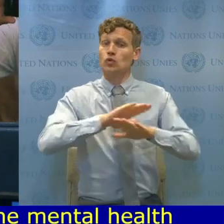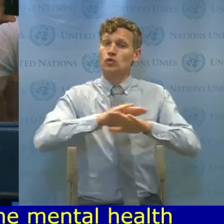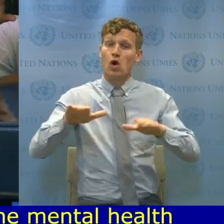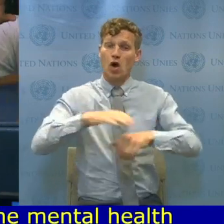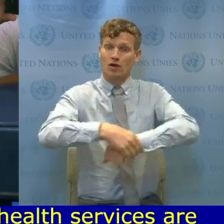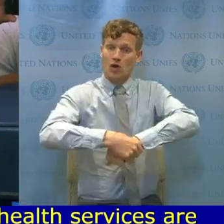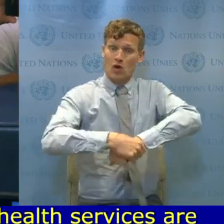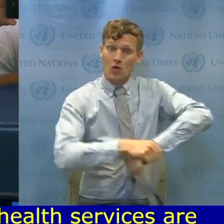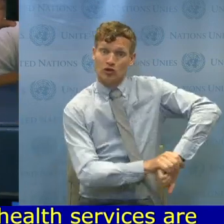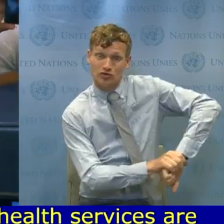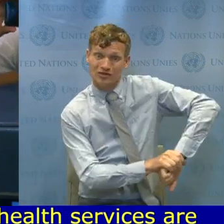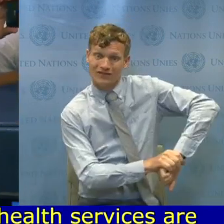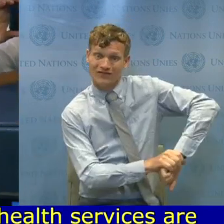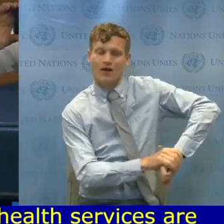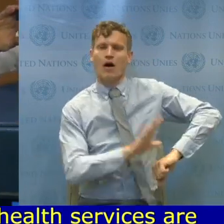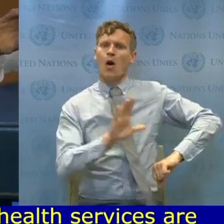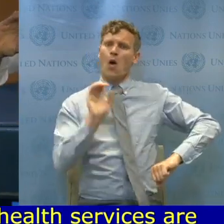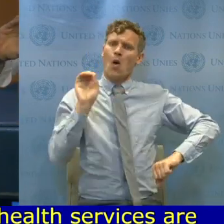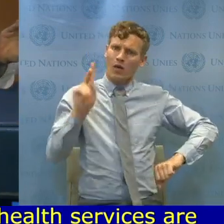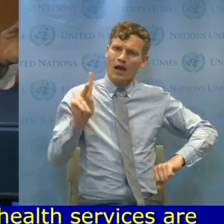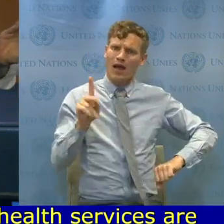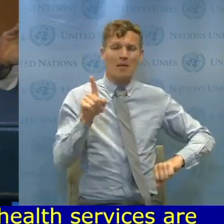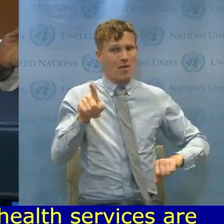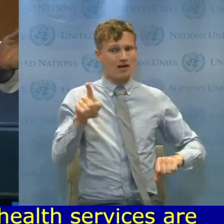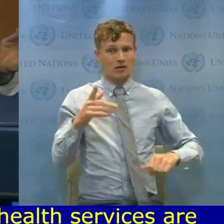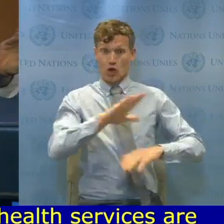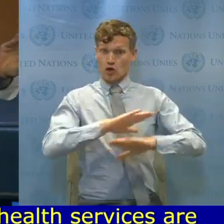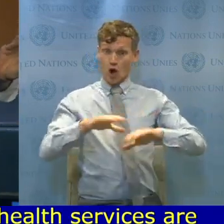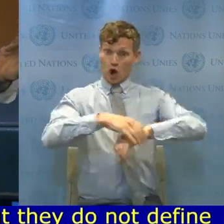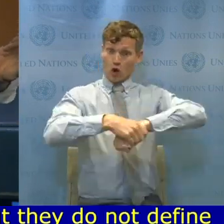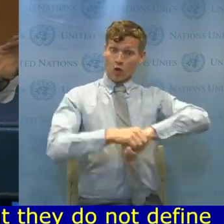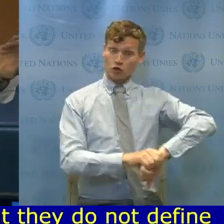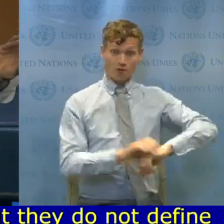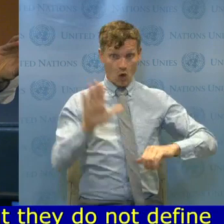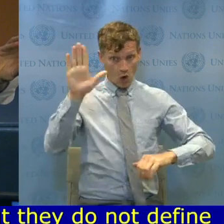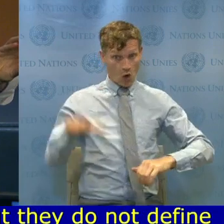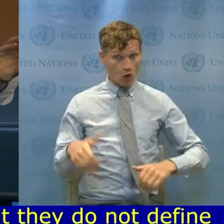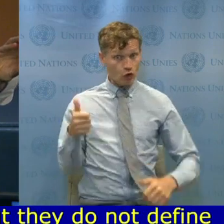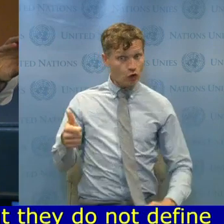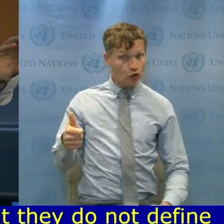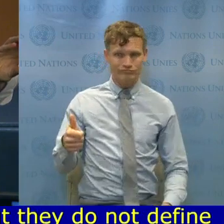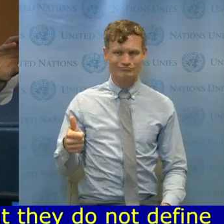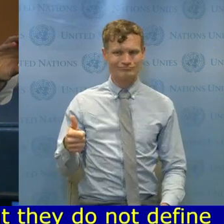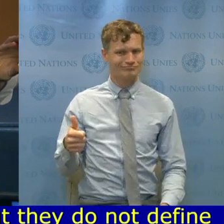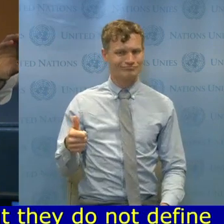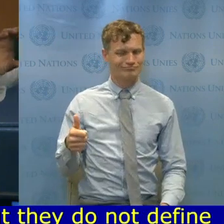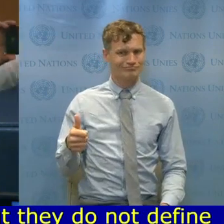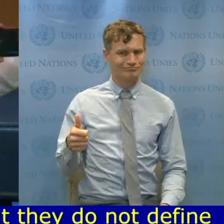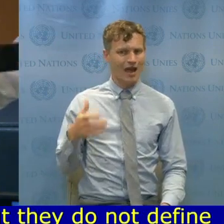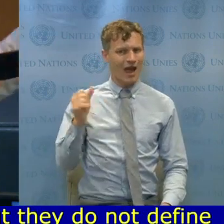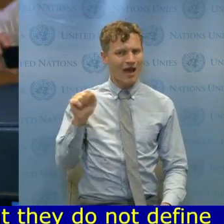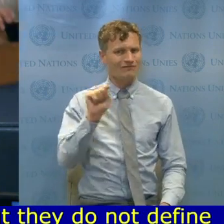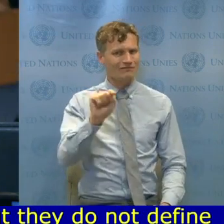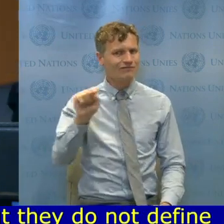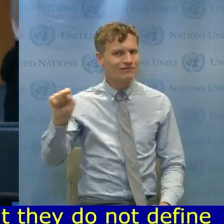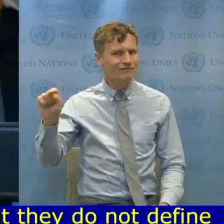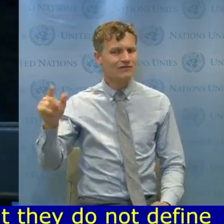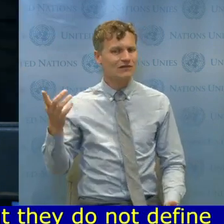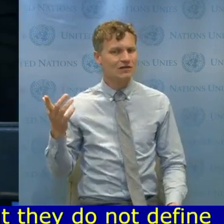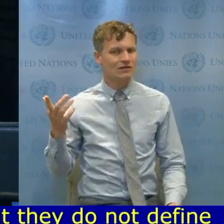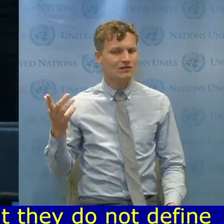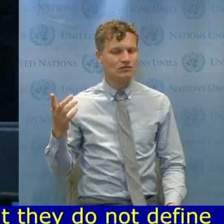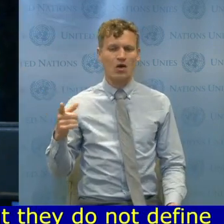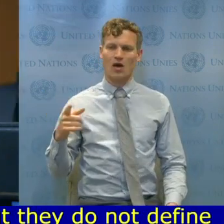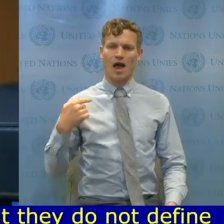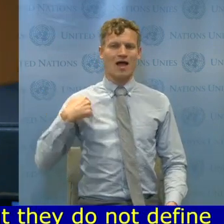role. I welcome panelists' views on this approach, which situates mental health crisis fully within the